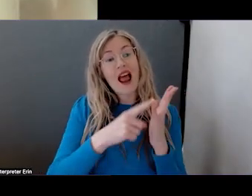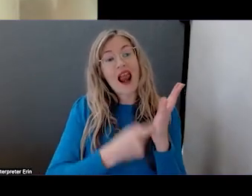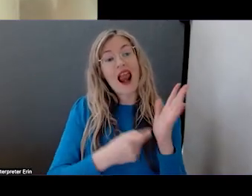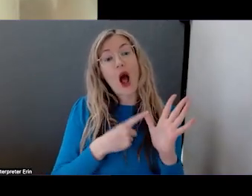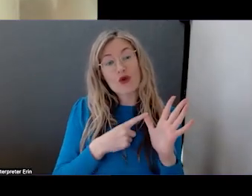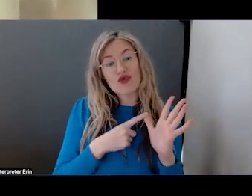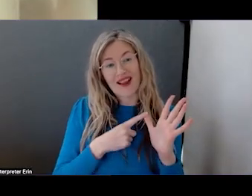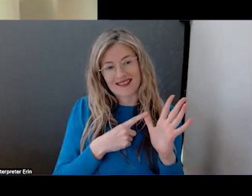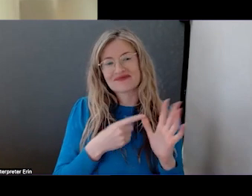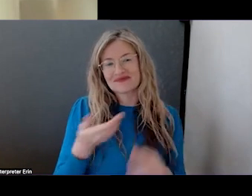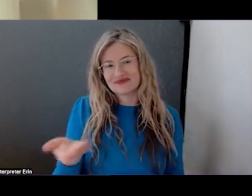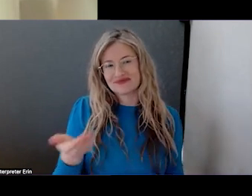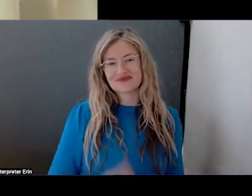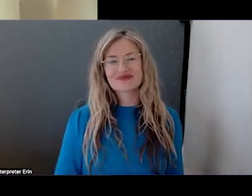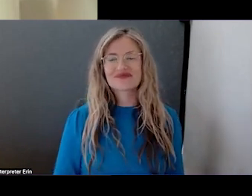Laura,